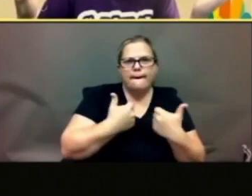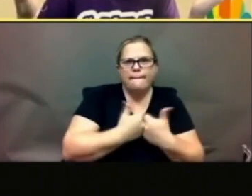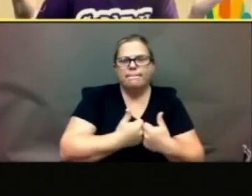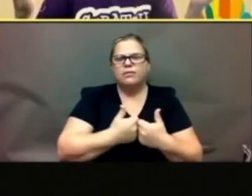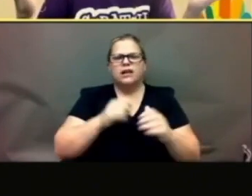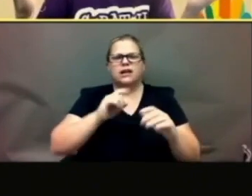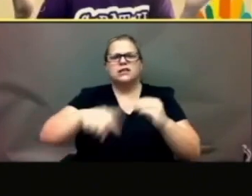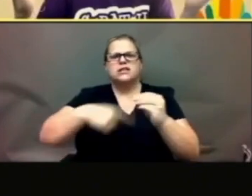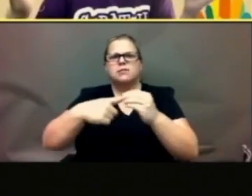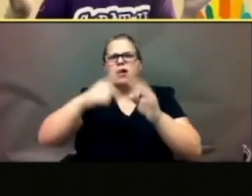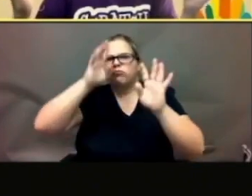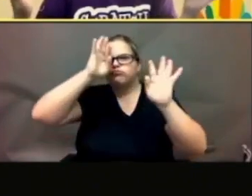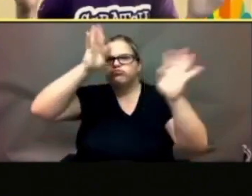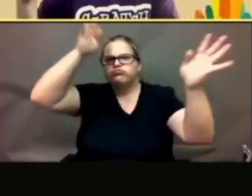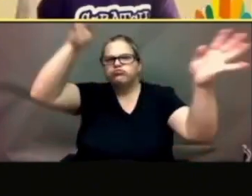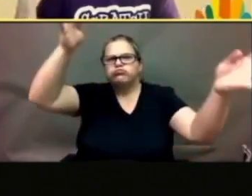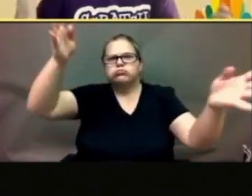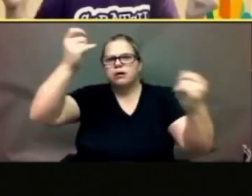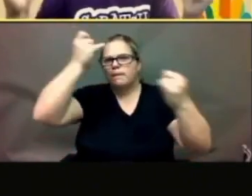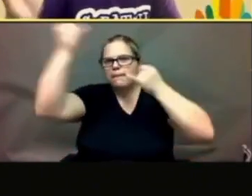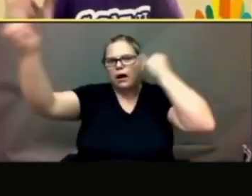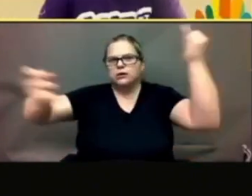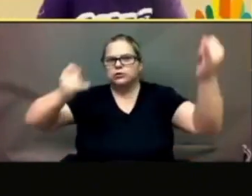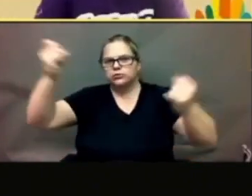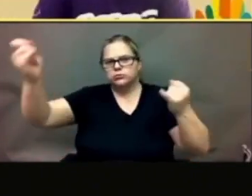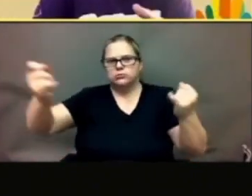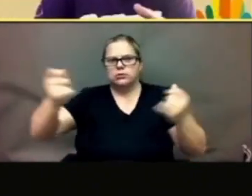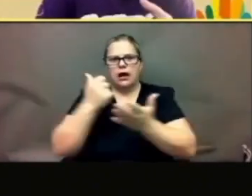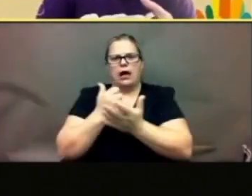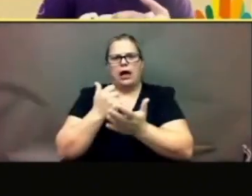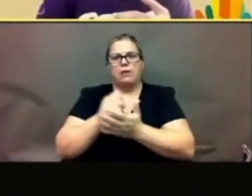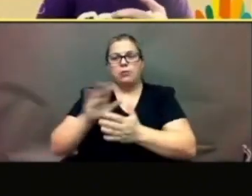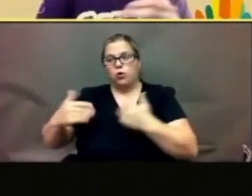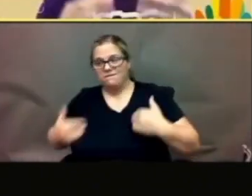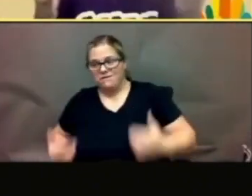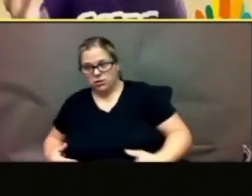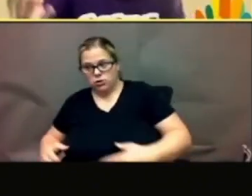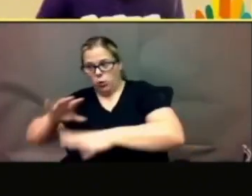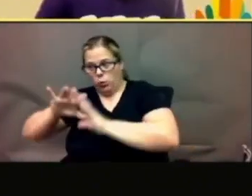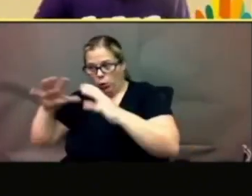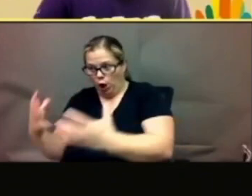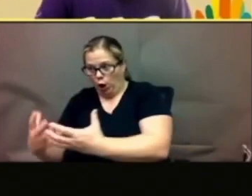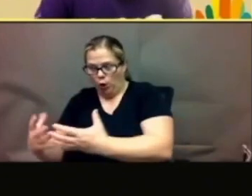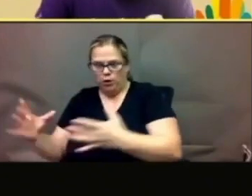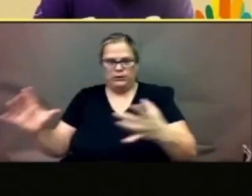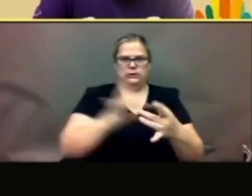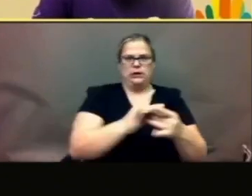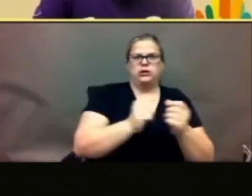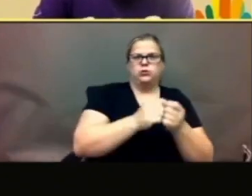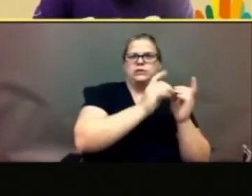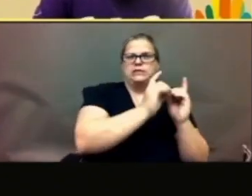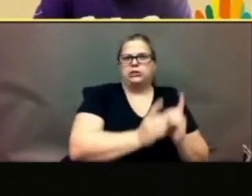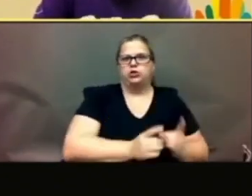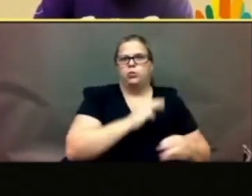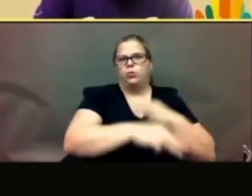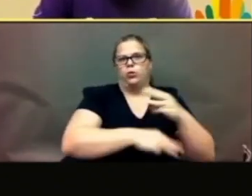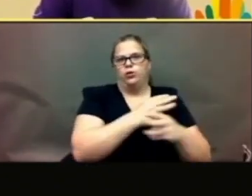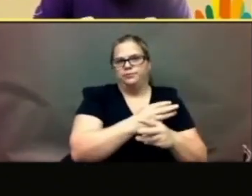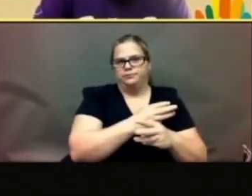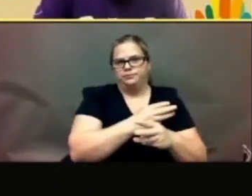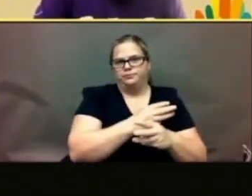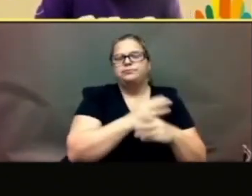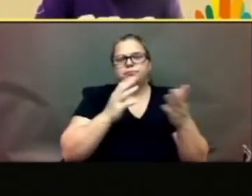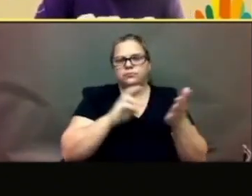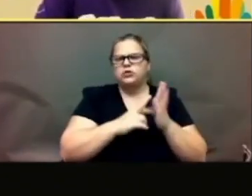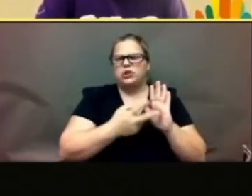possible for what you can make. And it's connecting the physical and digital worlds in new ways. And really,